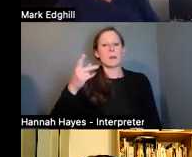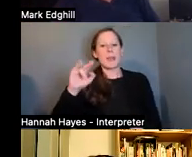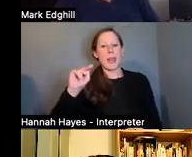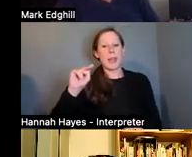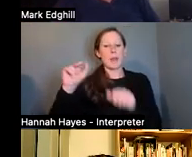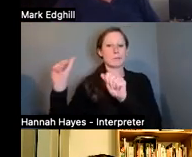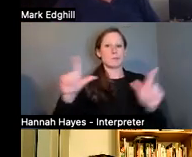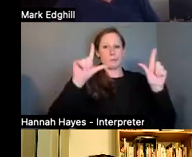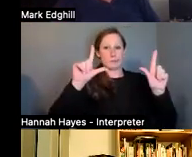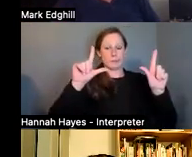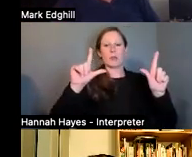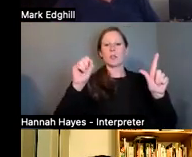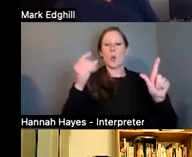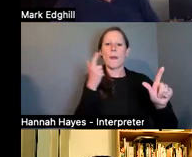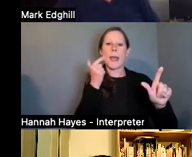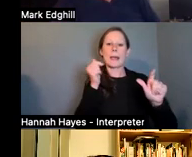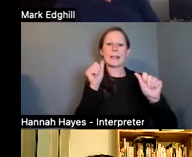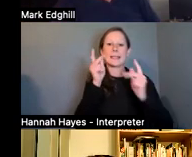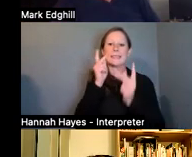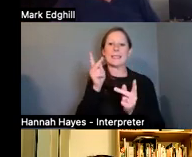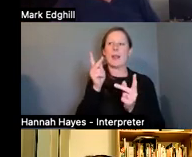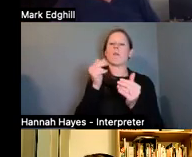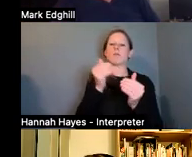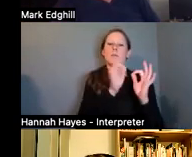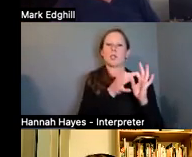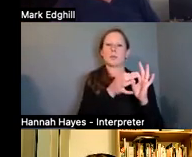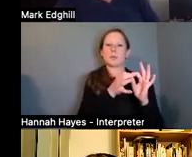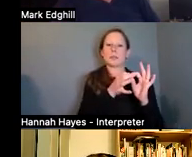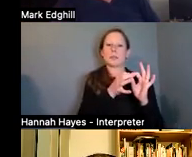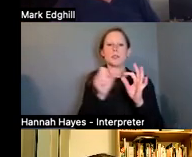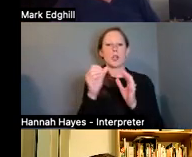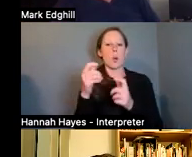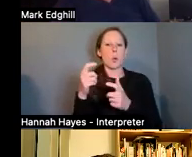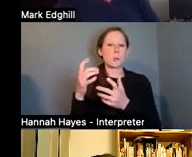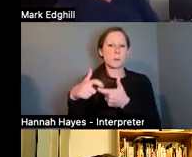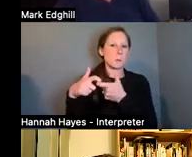and provide interpretation for anybody like me who might still be learning ASL.